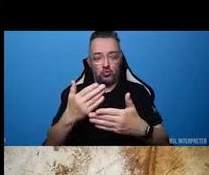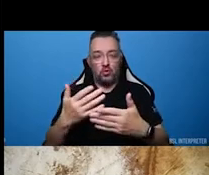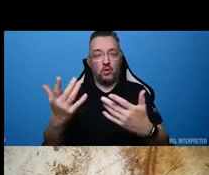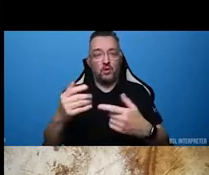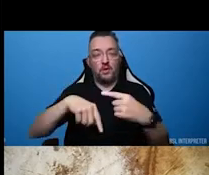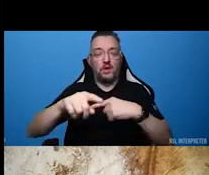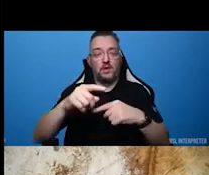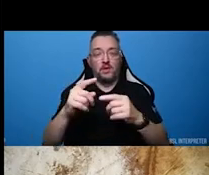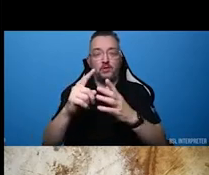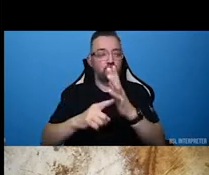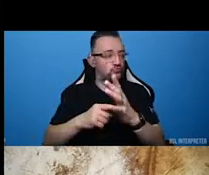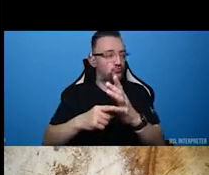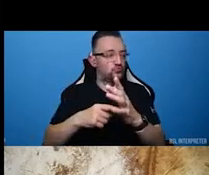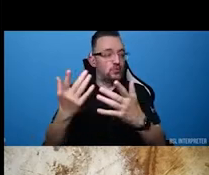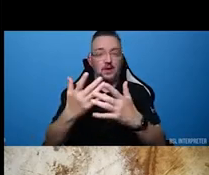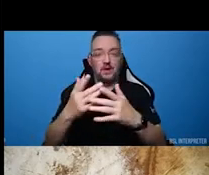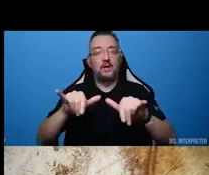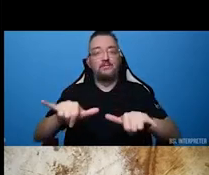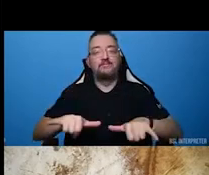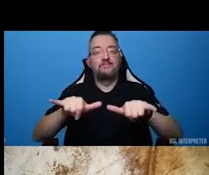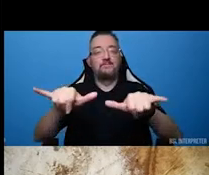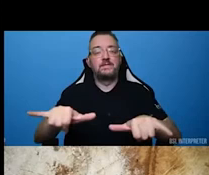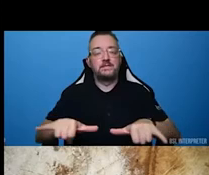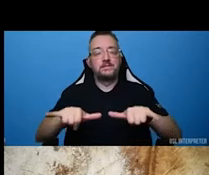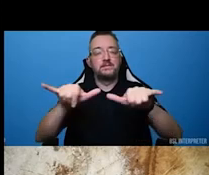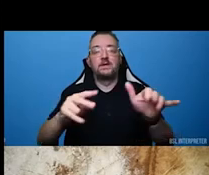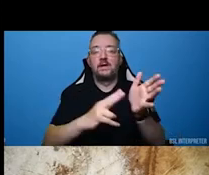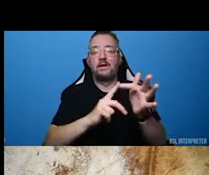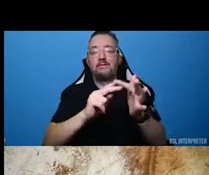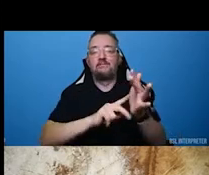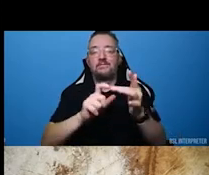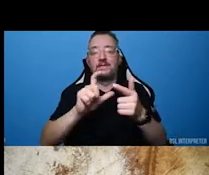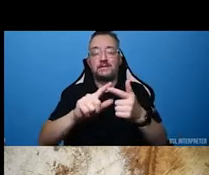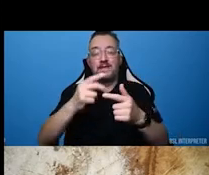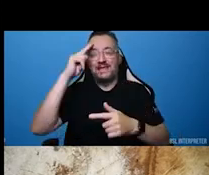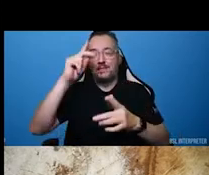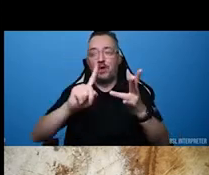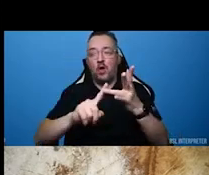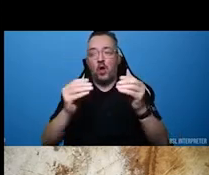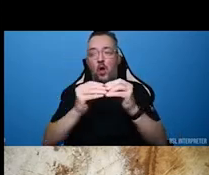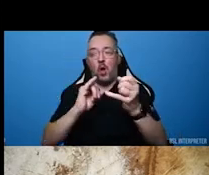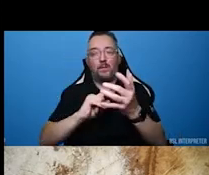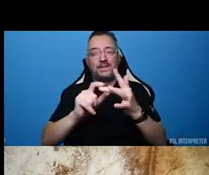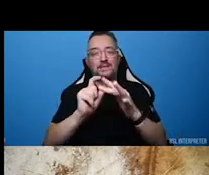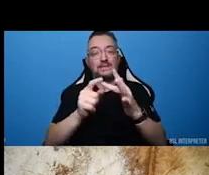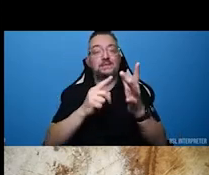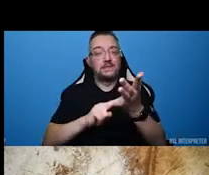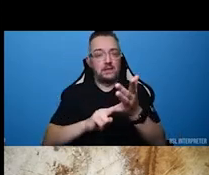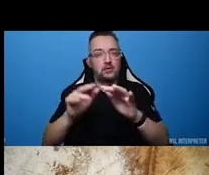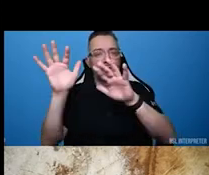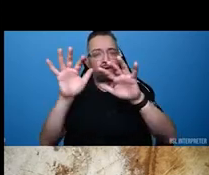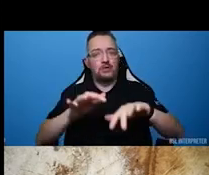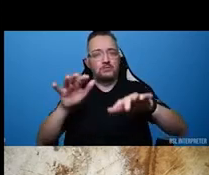Giardini in Venice called Obsidian Rain for this title talk, What If?